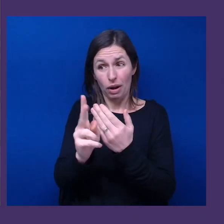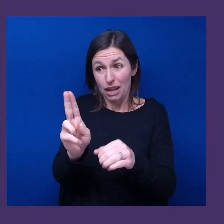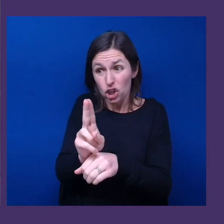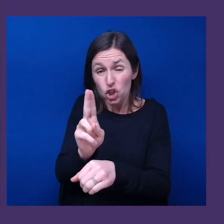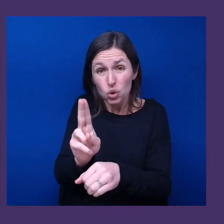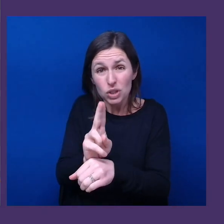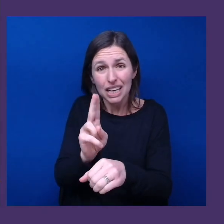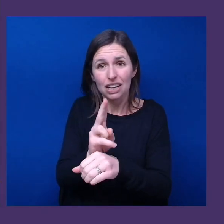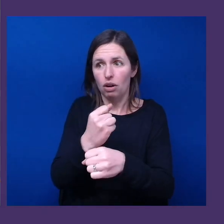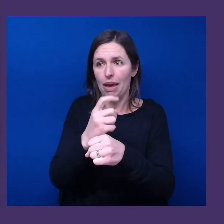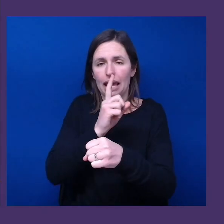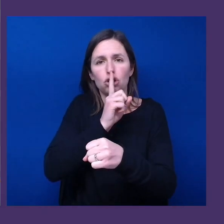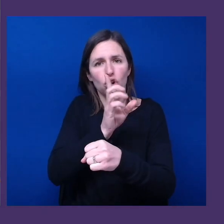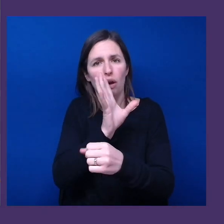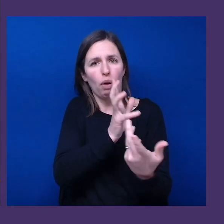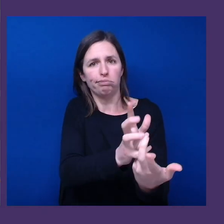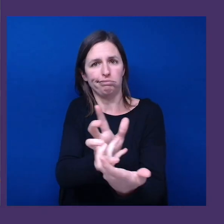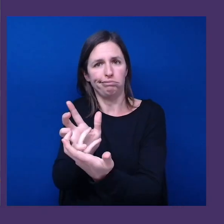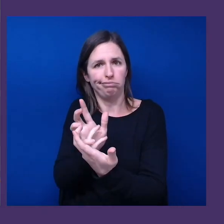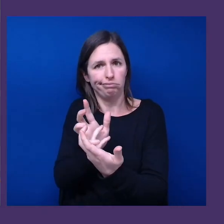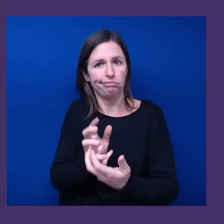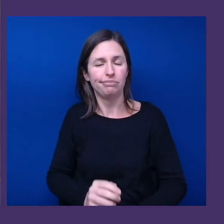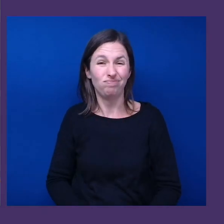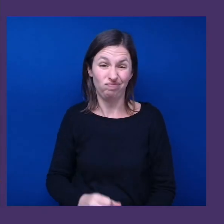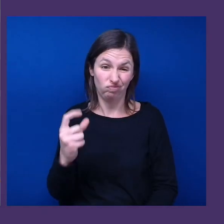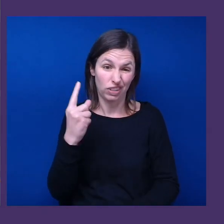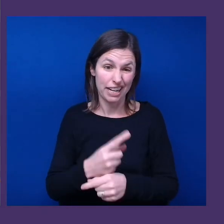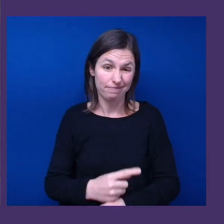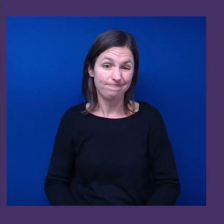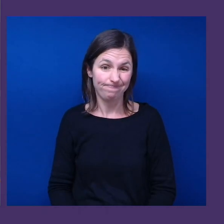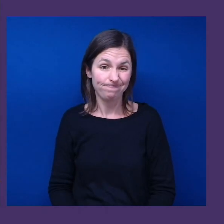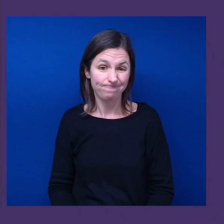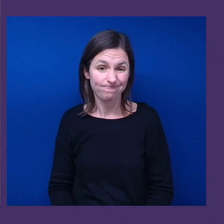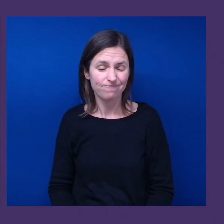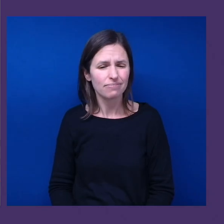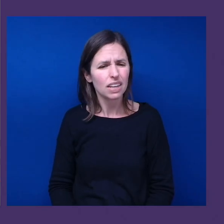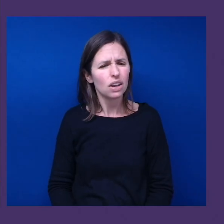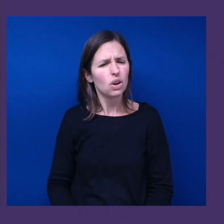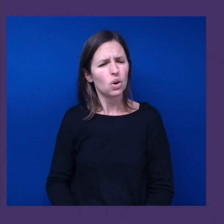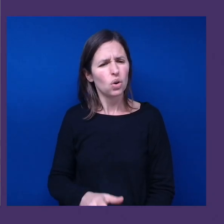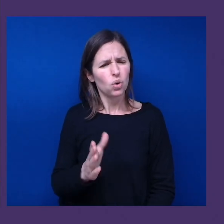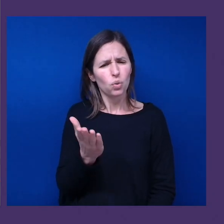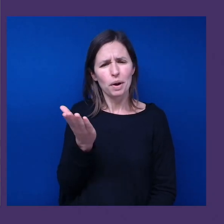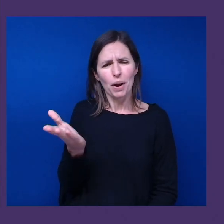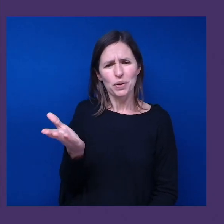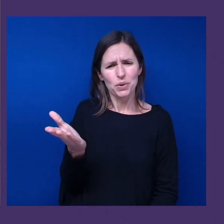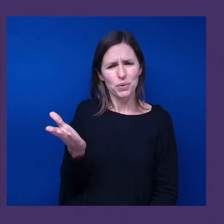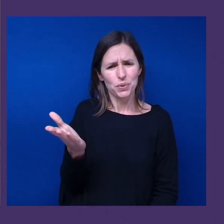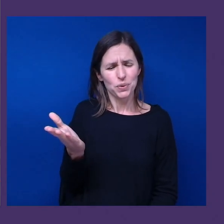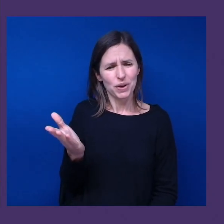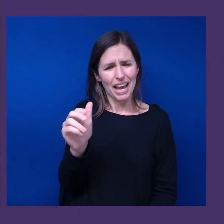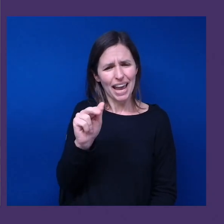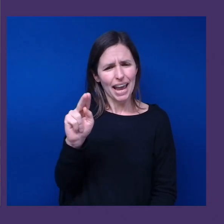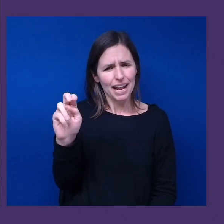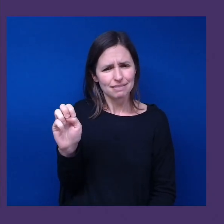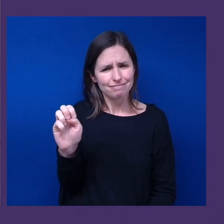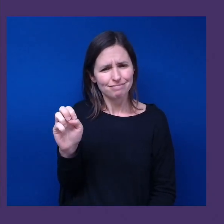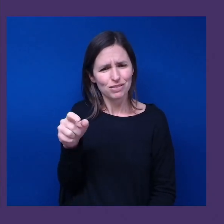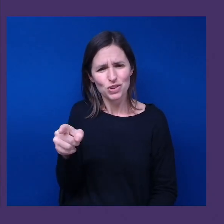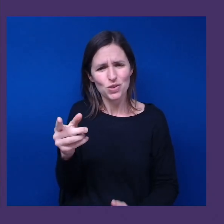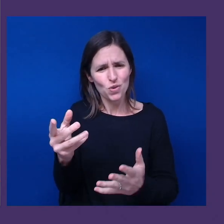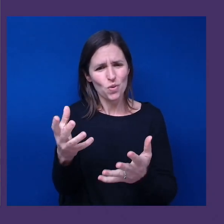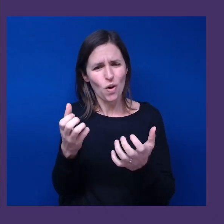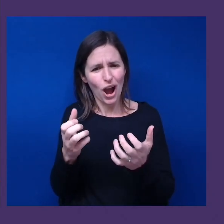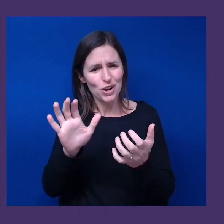inclusive. Exactly. Yeah. What about you, Anne? What's one thing you want your viewers and fans